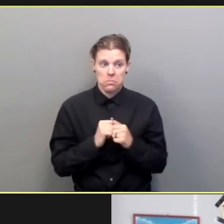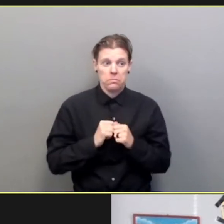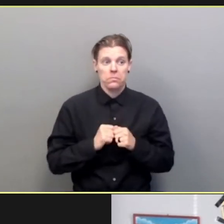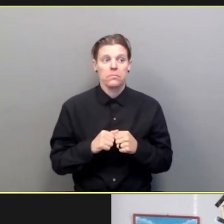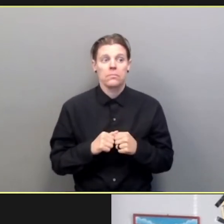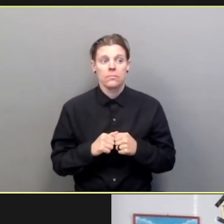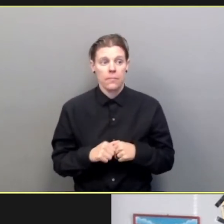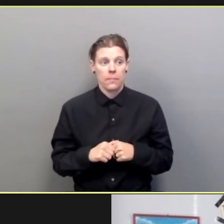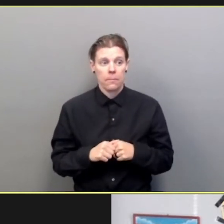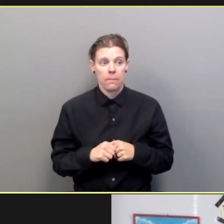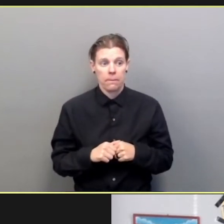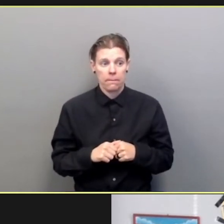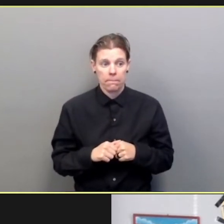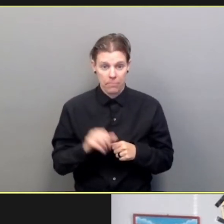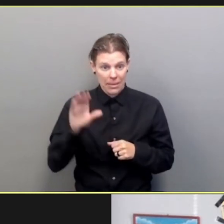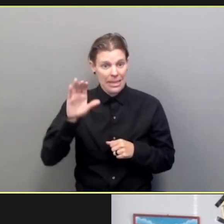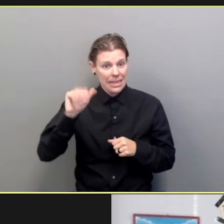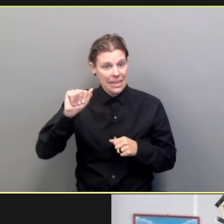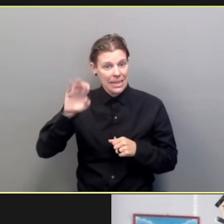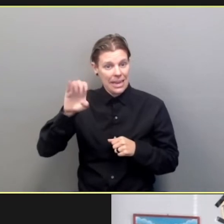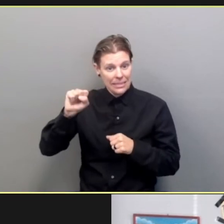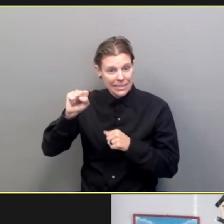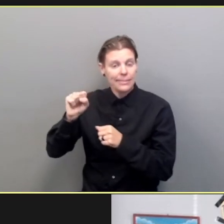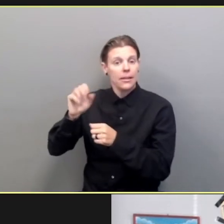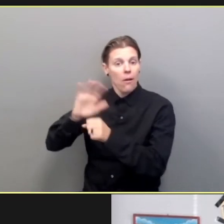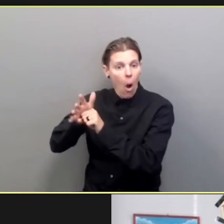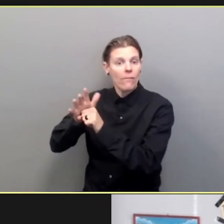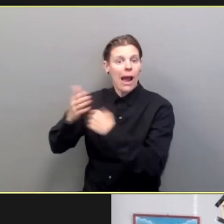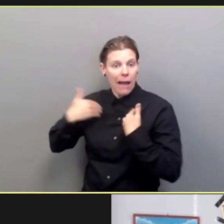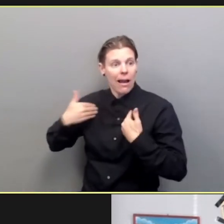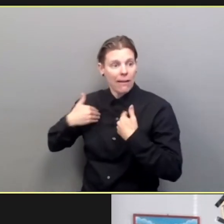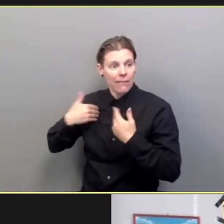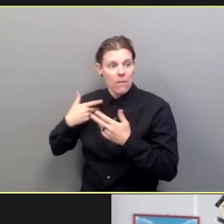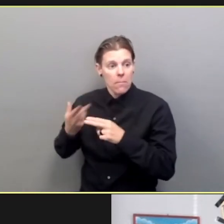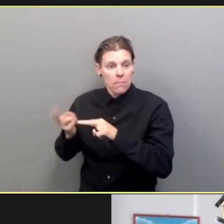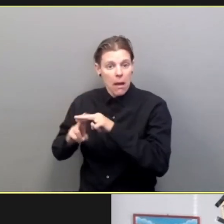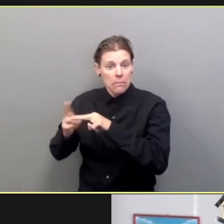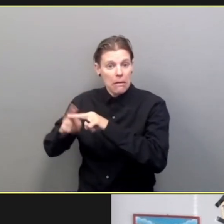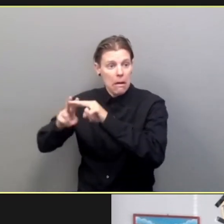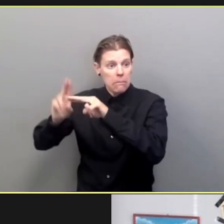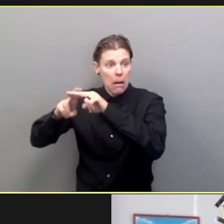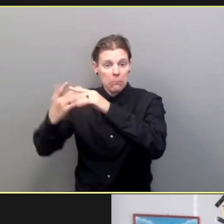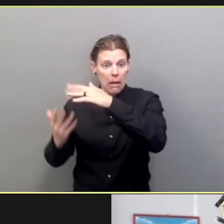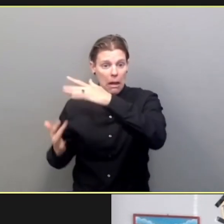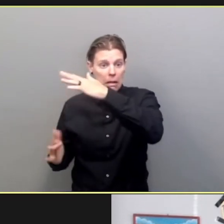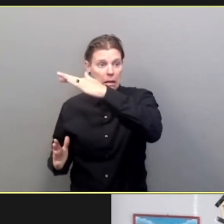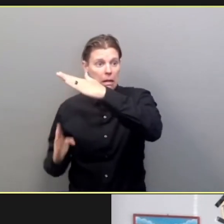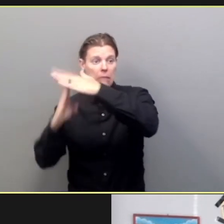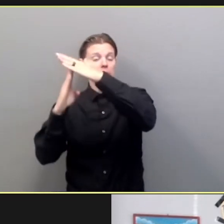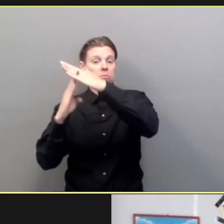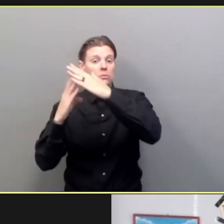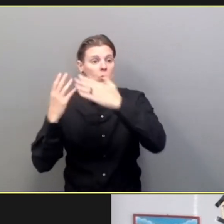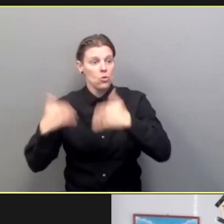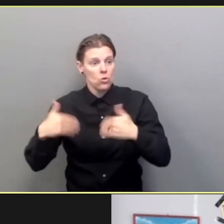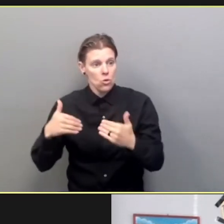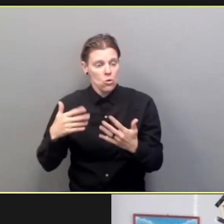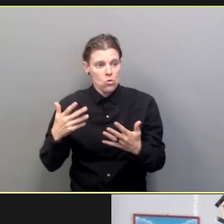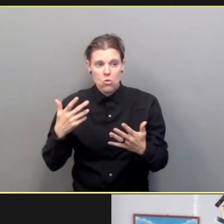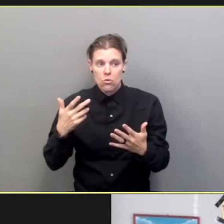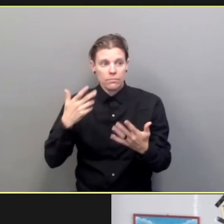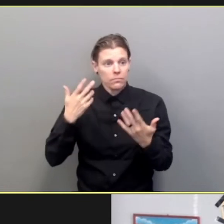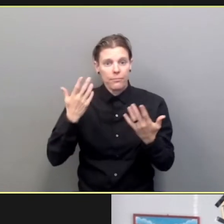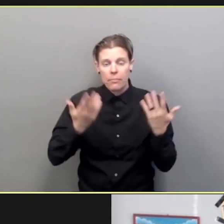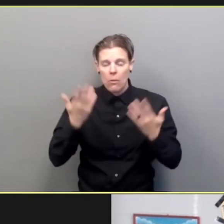consider bringing back some kind of additional restrictions, like, you know, maybe